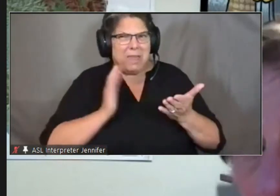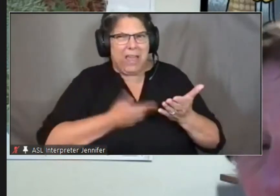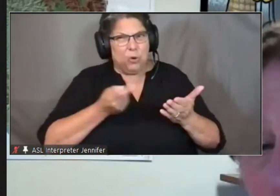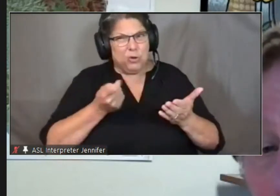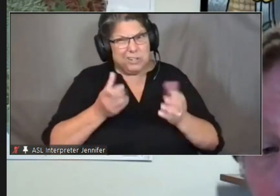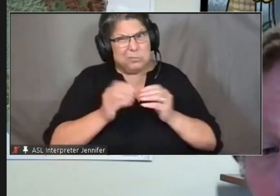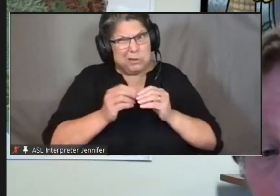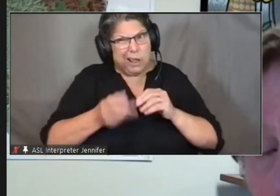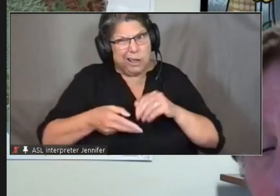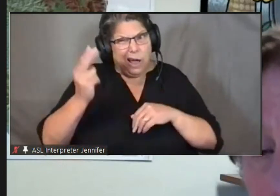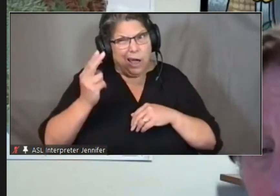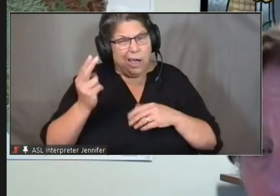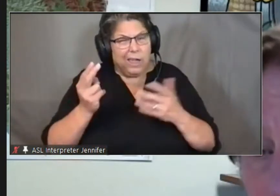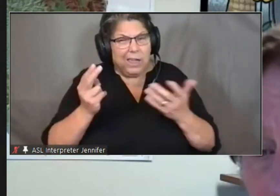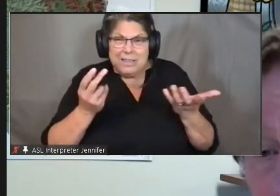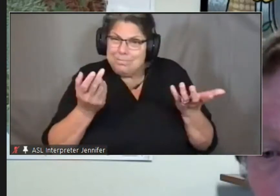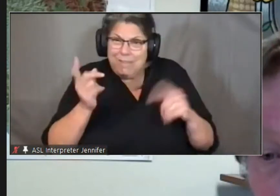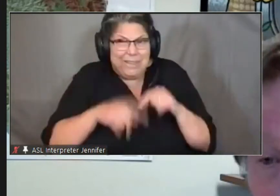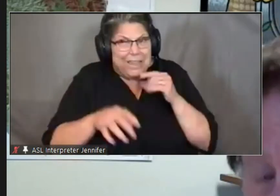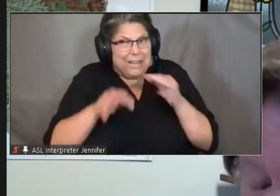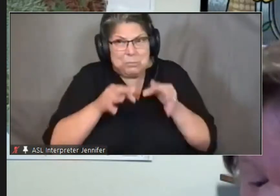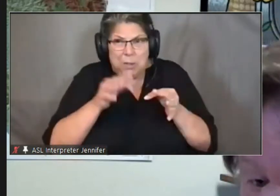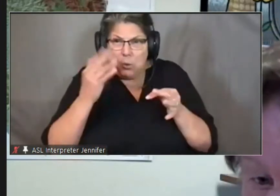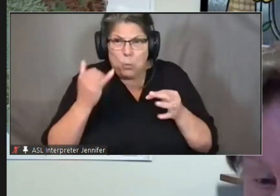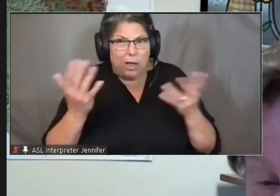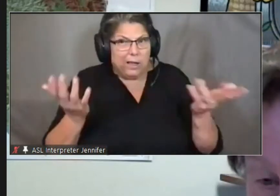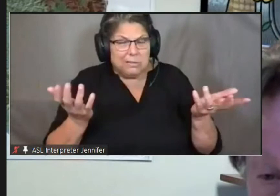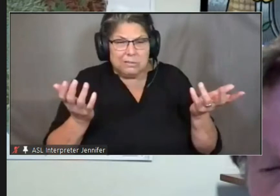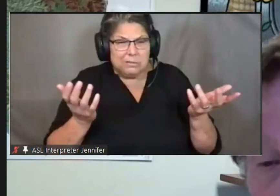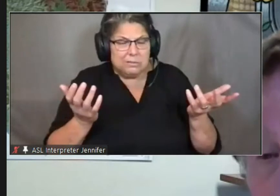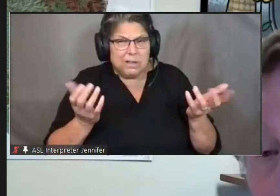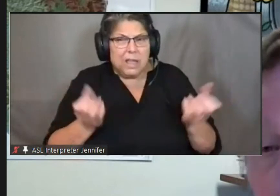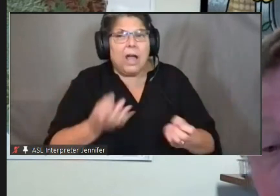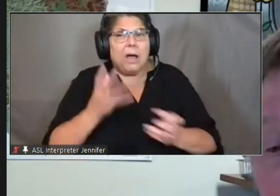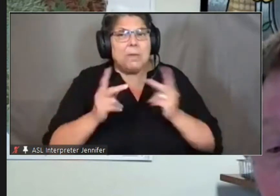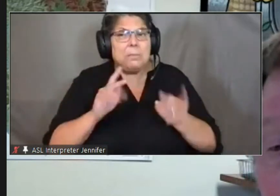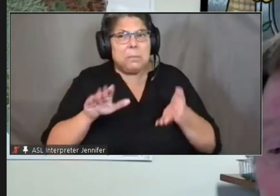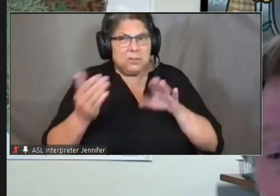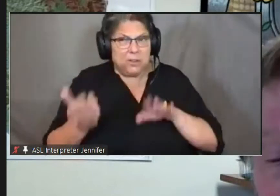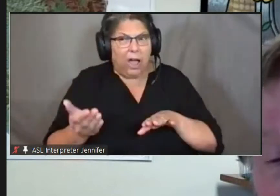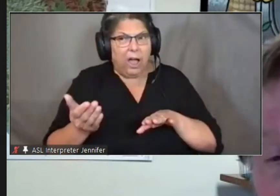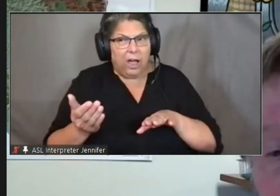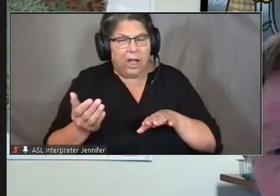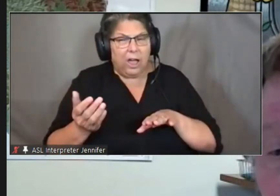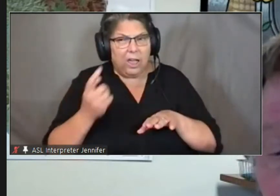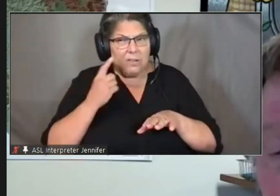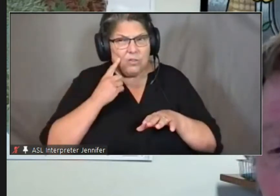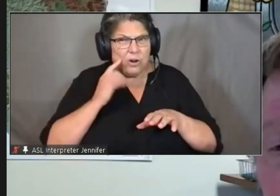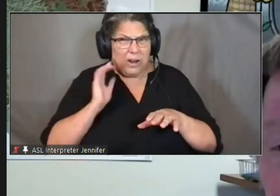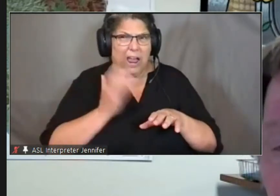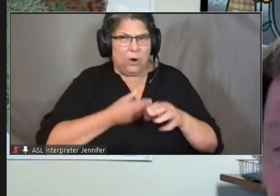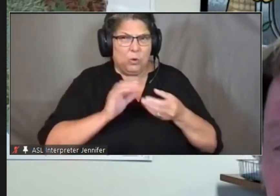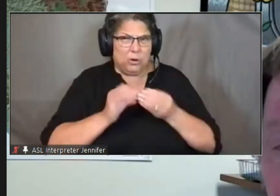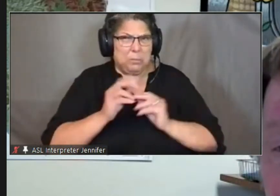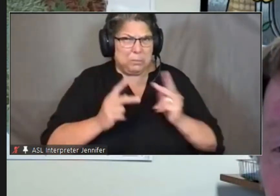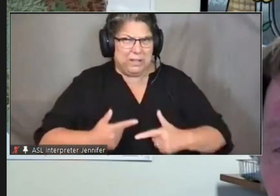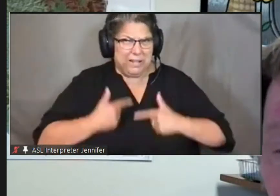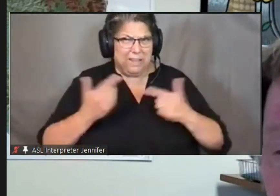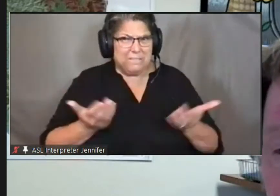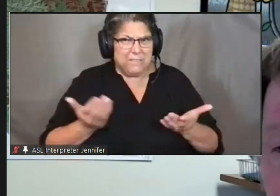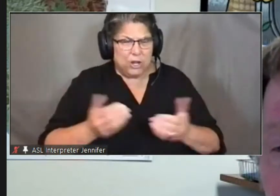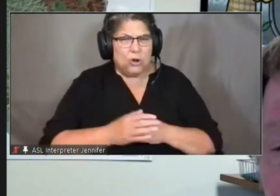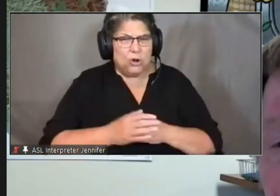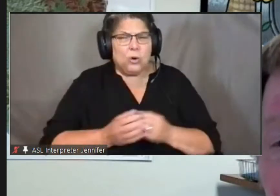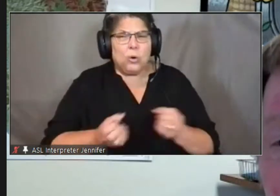for it. You're talking about the number of deaths per population or the number of deaths per people